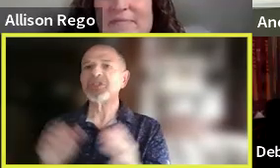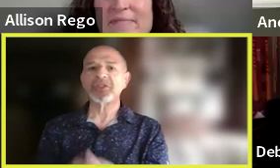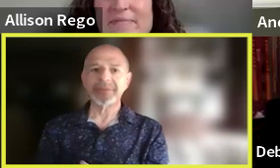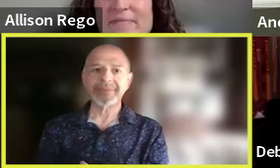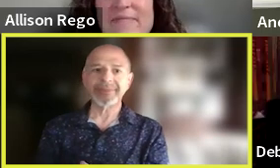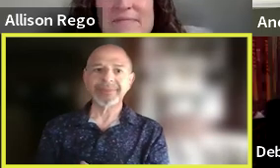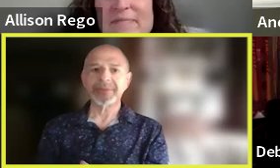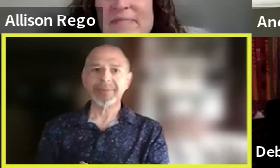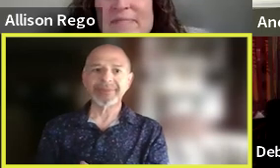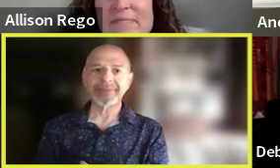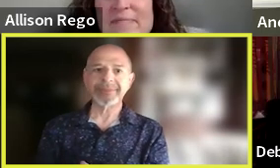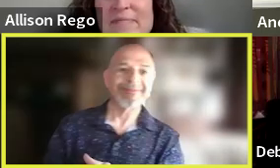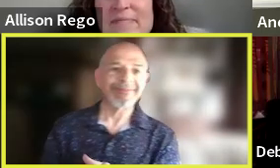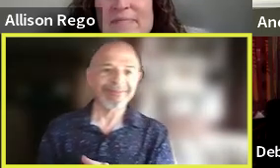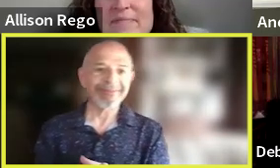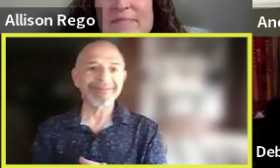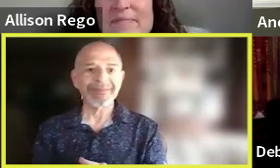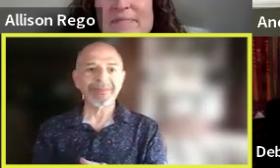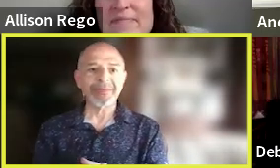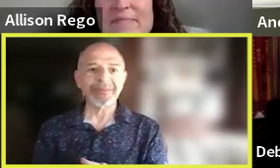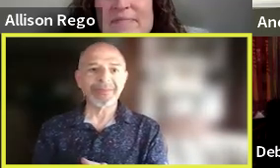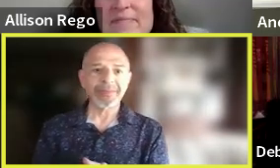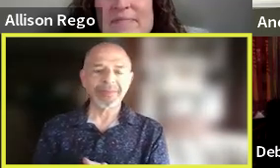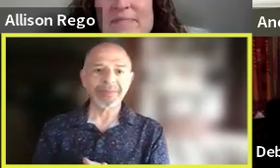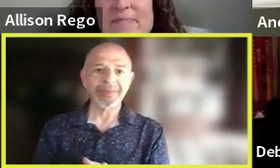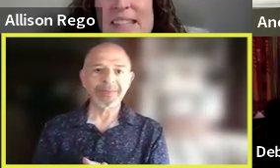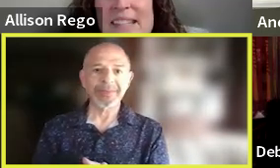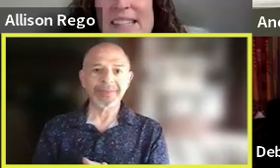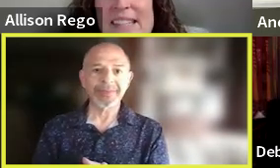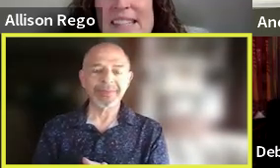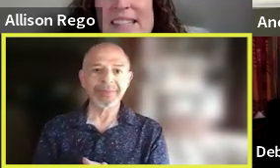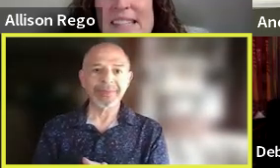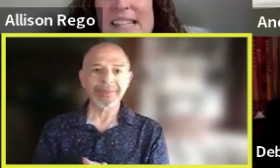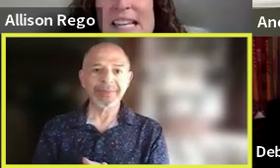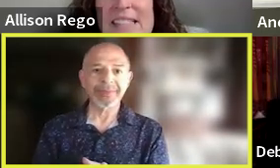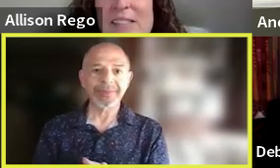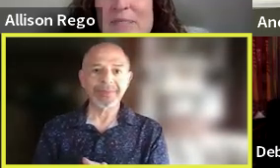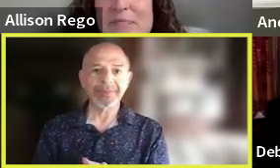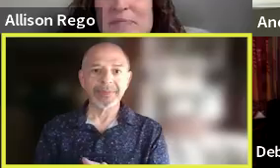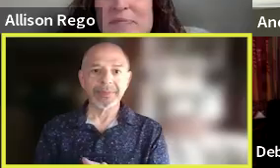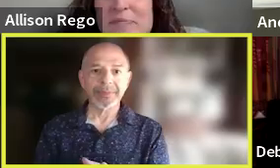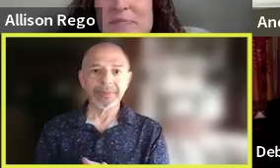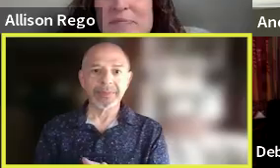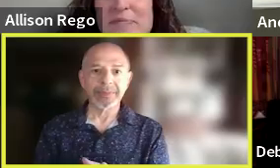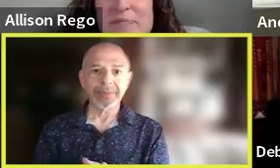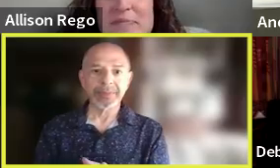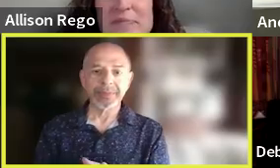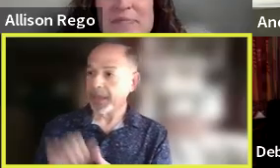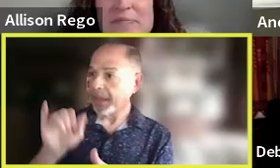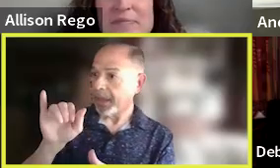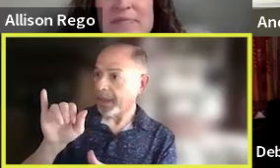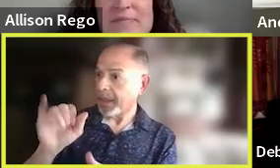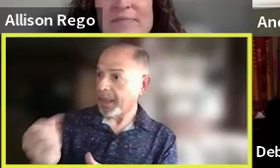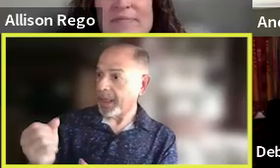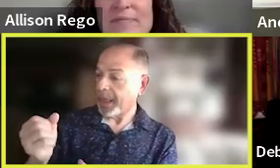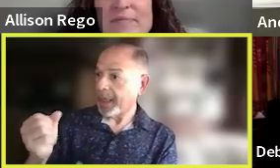Appreciate that, Sue. Thanks. Yeah, Marina Sue, works really she's hard at always, these events Yes, I too. did. yeah, and it was a big success last time,